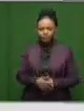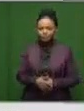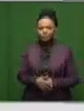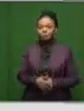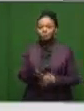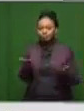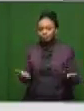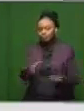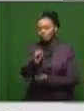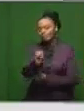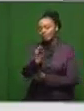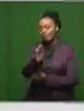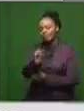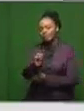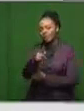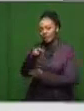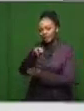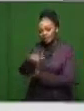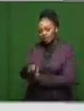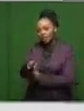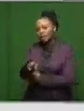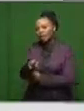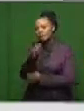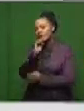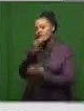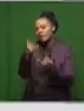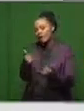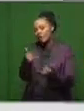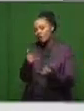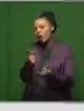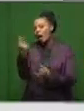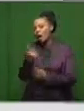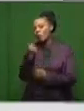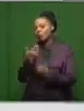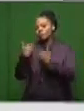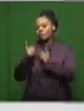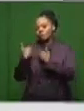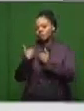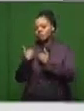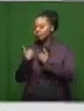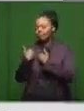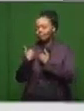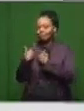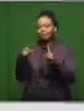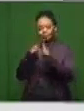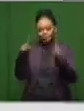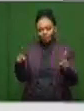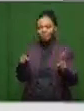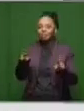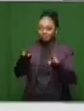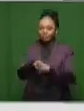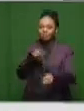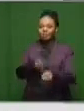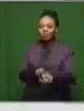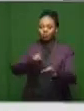because you heard that they're not only looking at safety and efficacy but the quality is